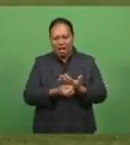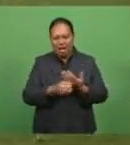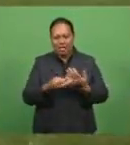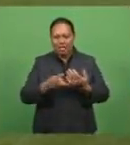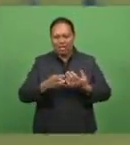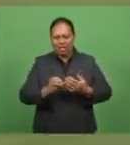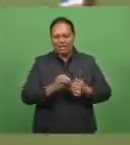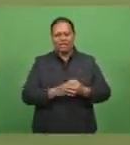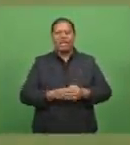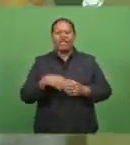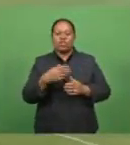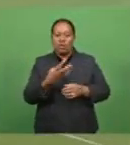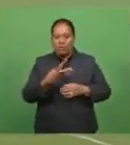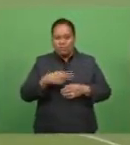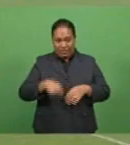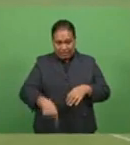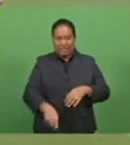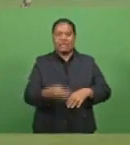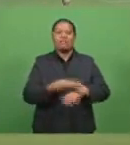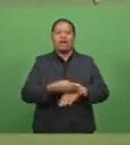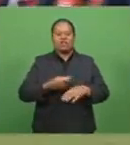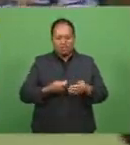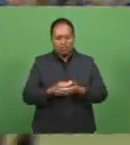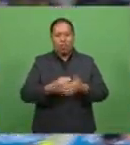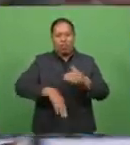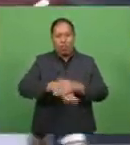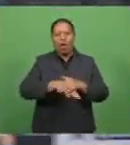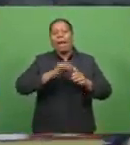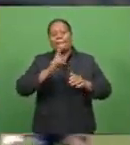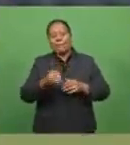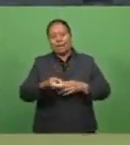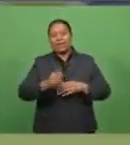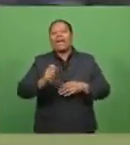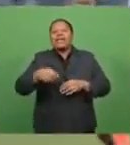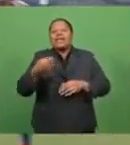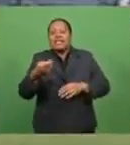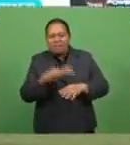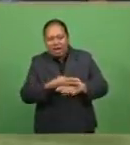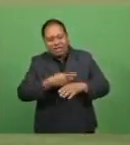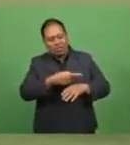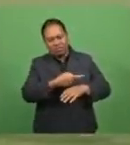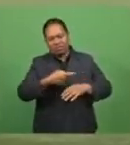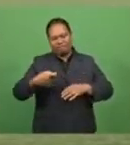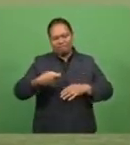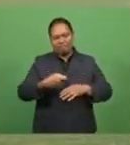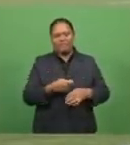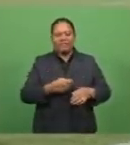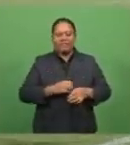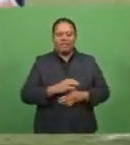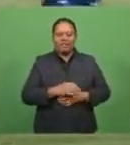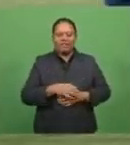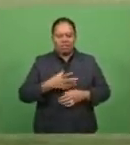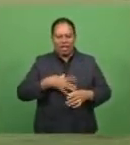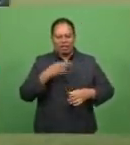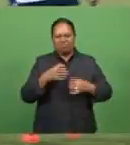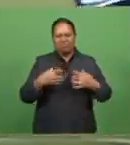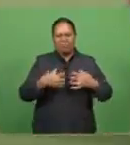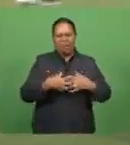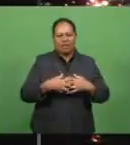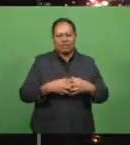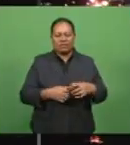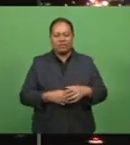been paid their full wages for this month, while next month's payments will be adjusted to match the accepted salary